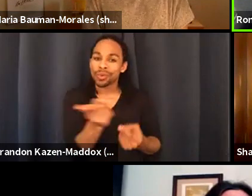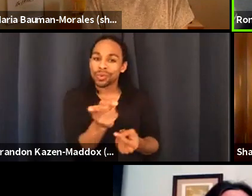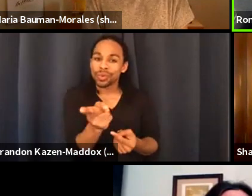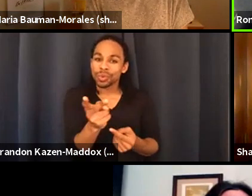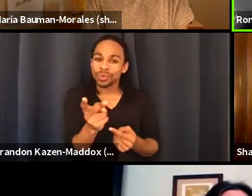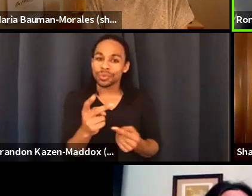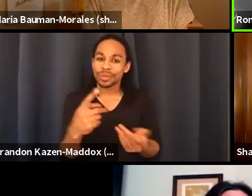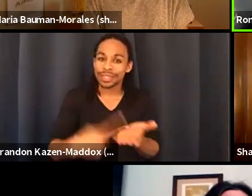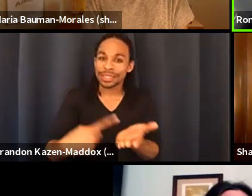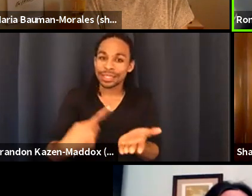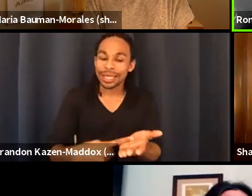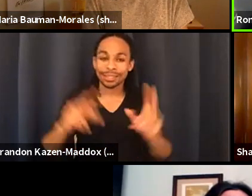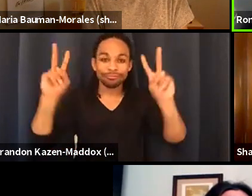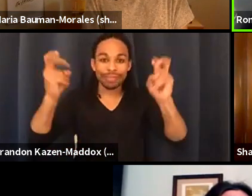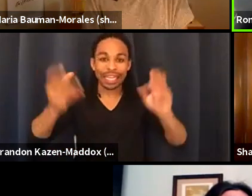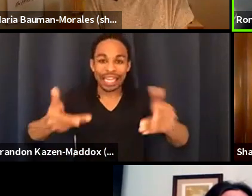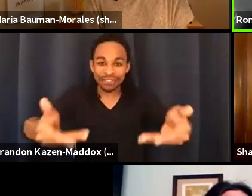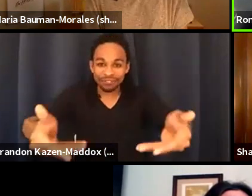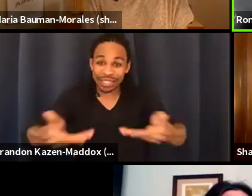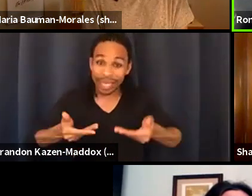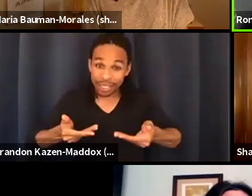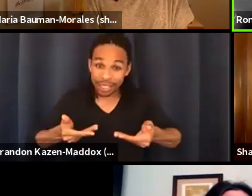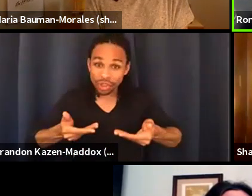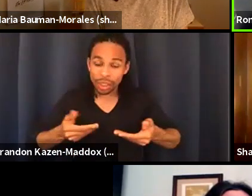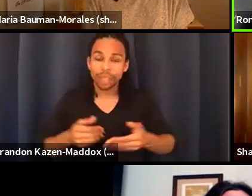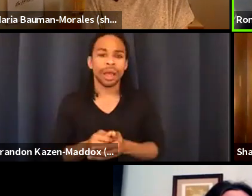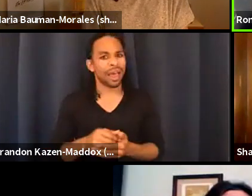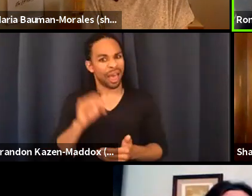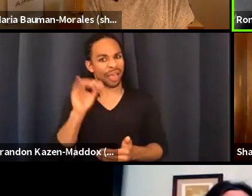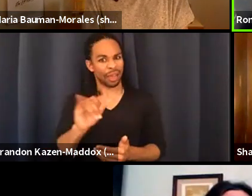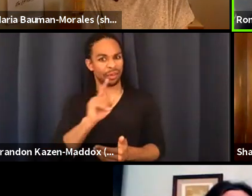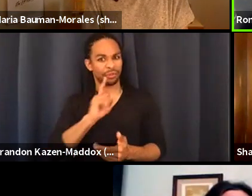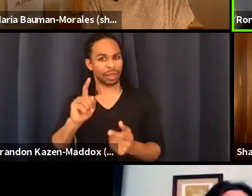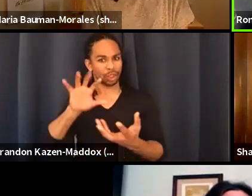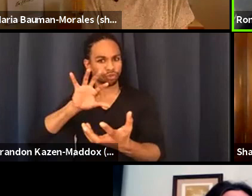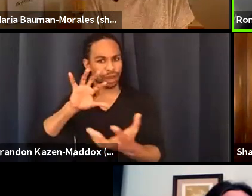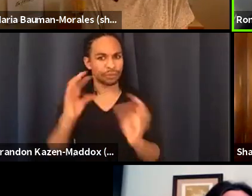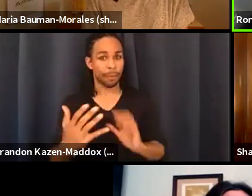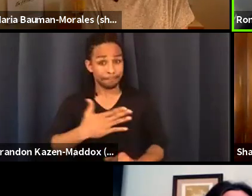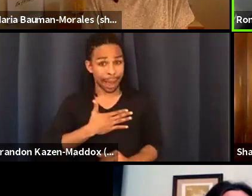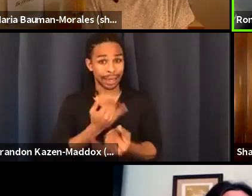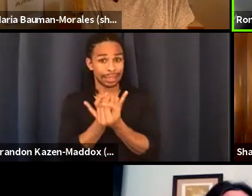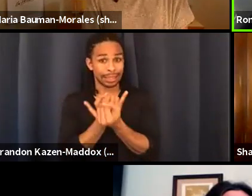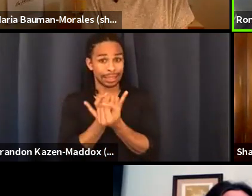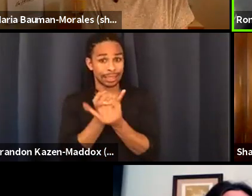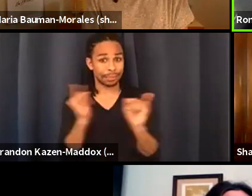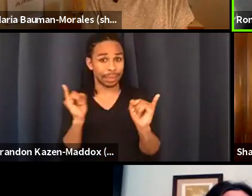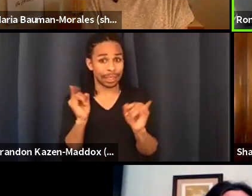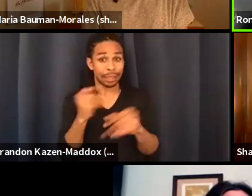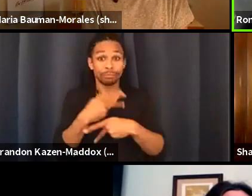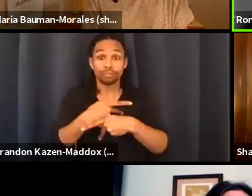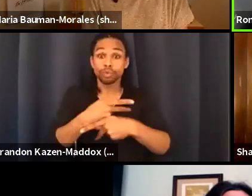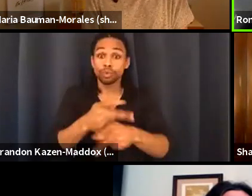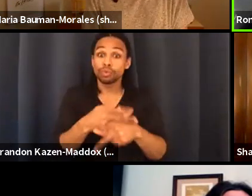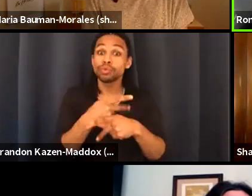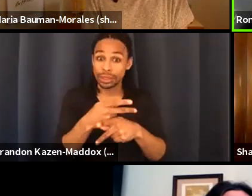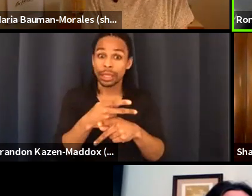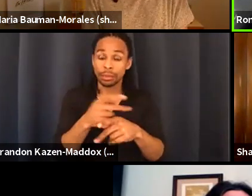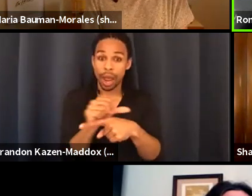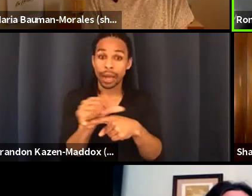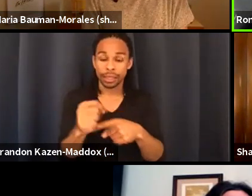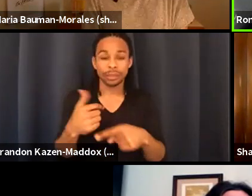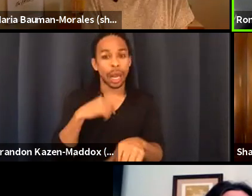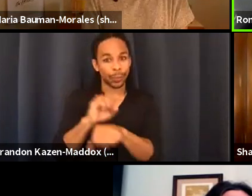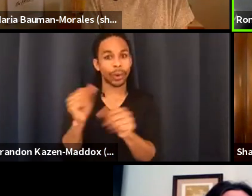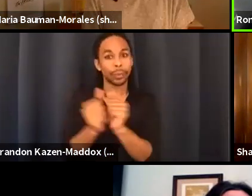something that really transformed my own independent producing practice, which was an artist that I work with, Anya Dove, who's been both in DC and Los Angeles and